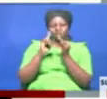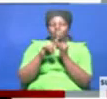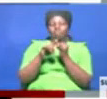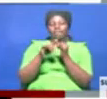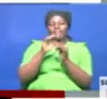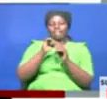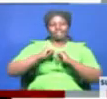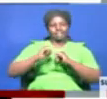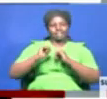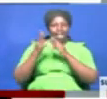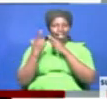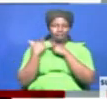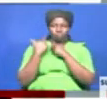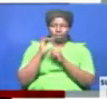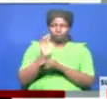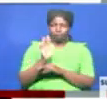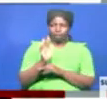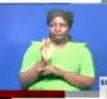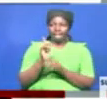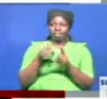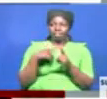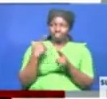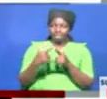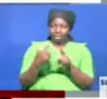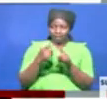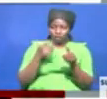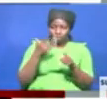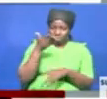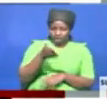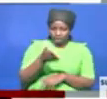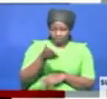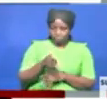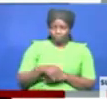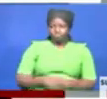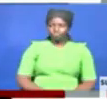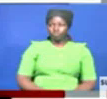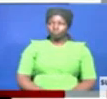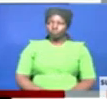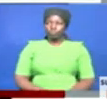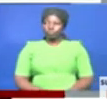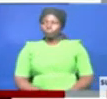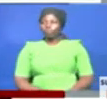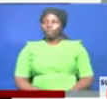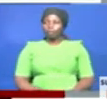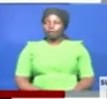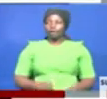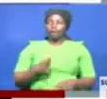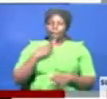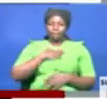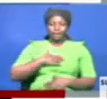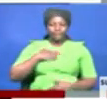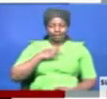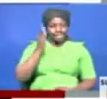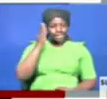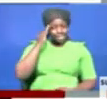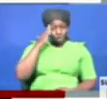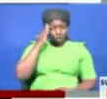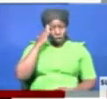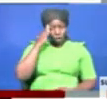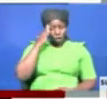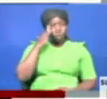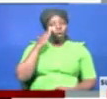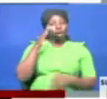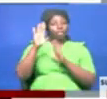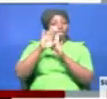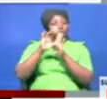chair. And then from there, and please note that the Constitution doesn't use the language of